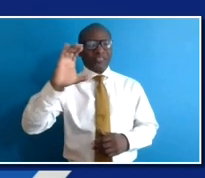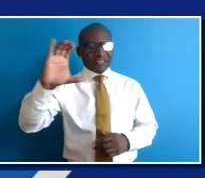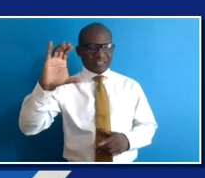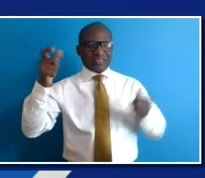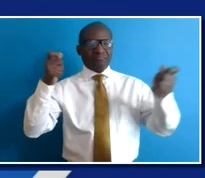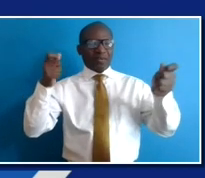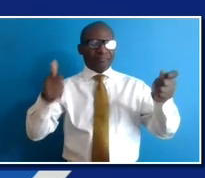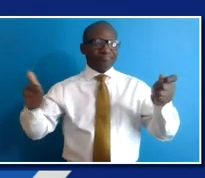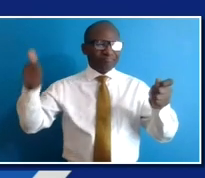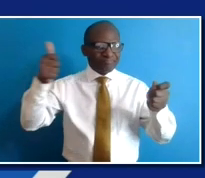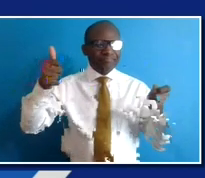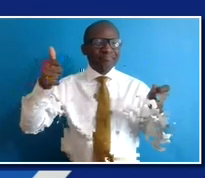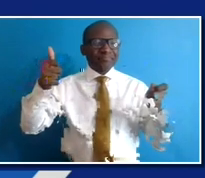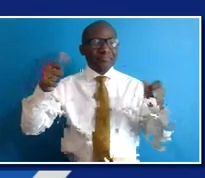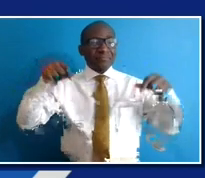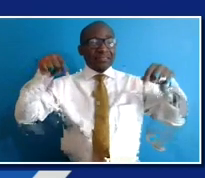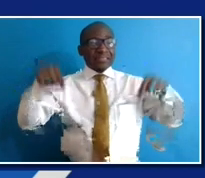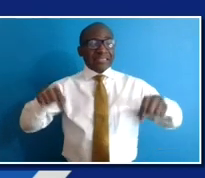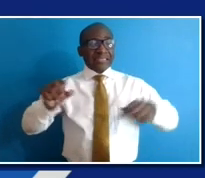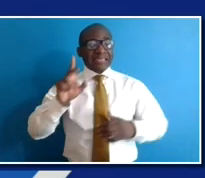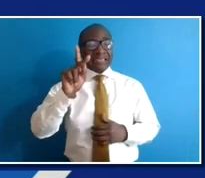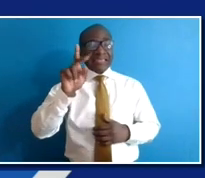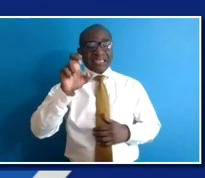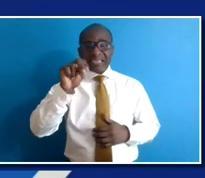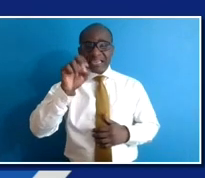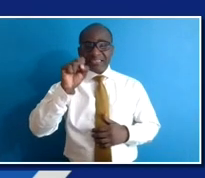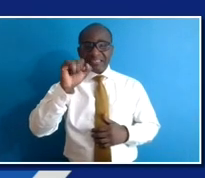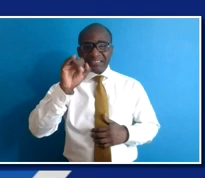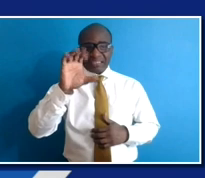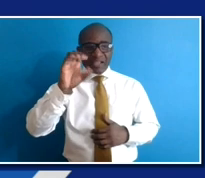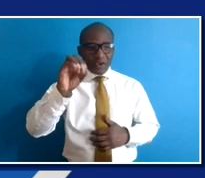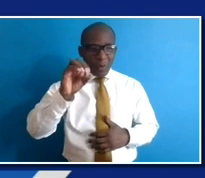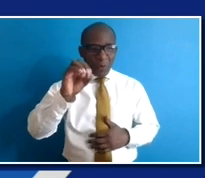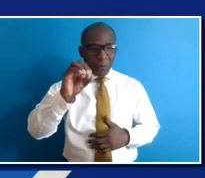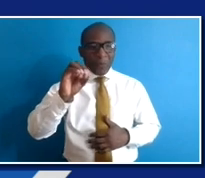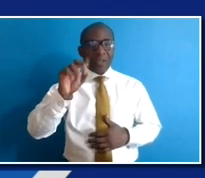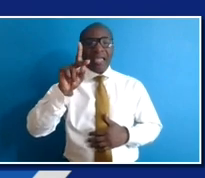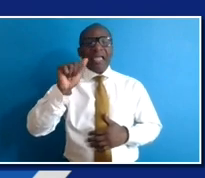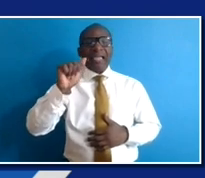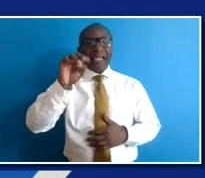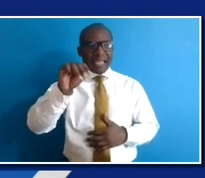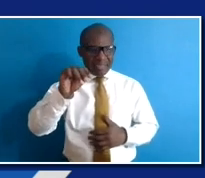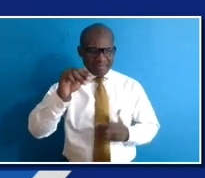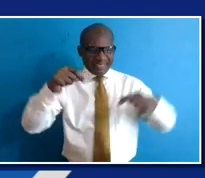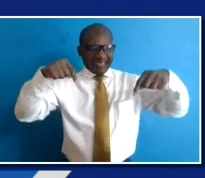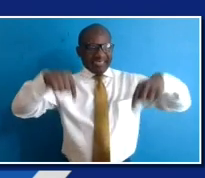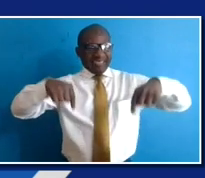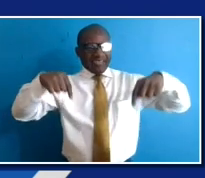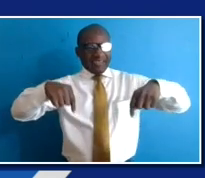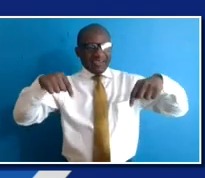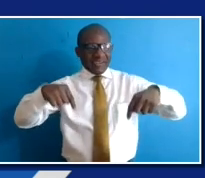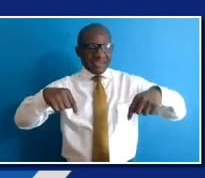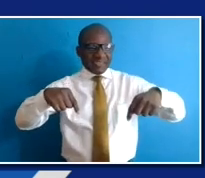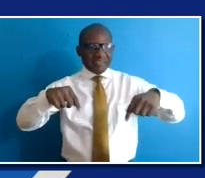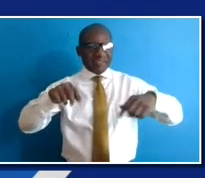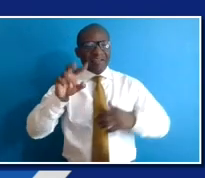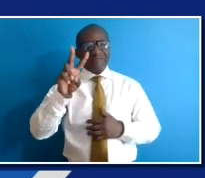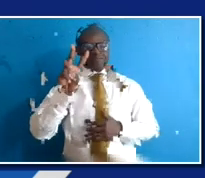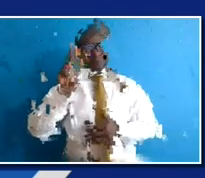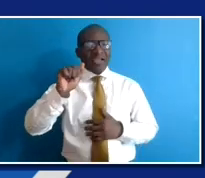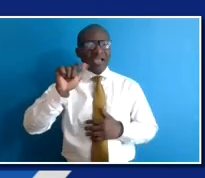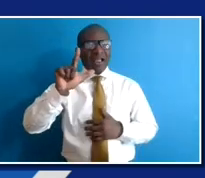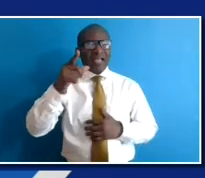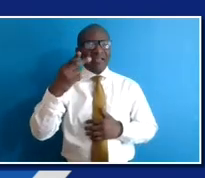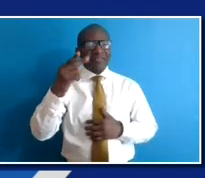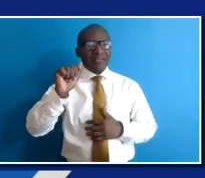of the Kensico Dam. I'm not sure if my great-grandfather worked on it or not. I know that he was a stonemason when he came here from Italy, but many men